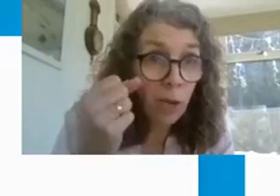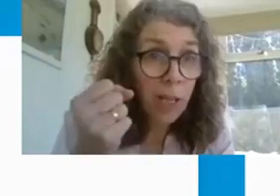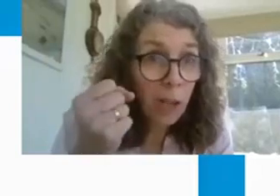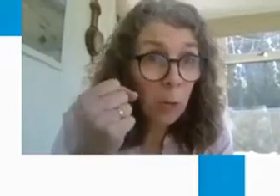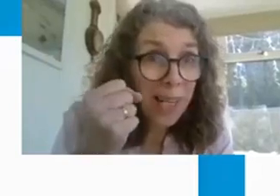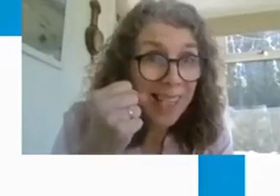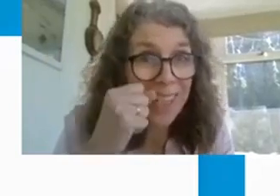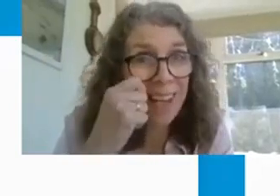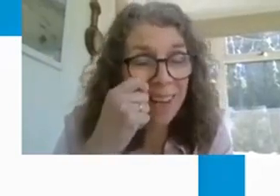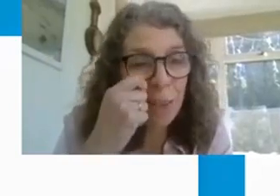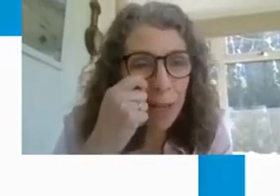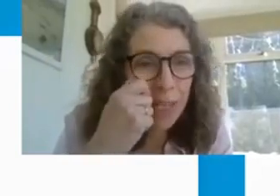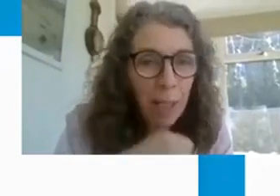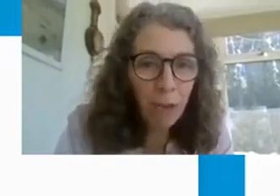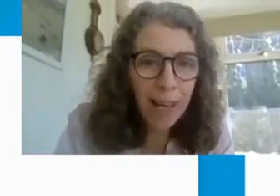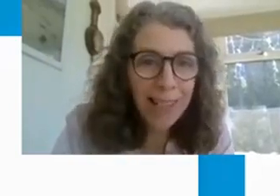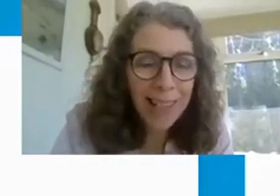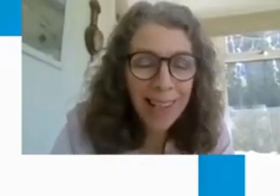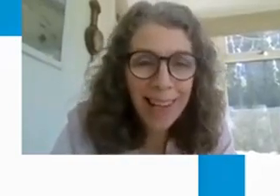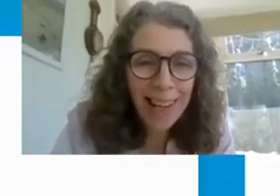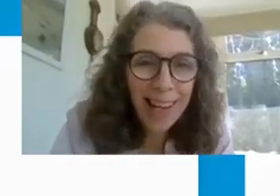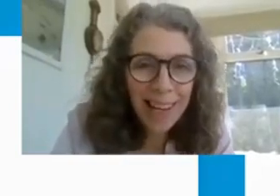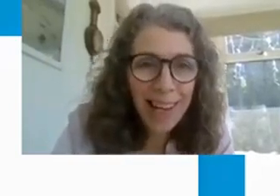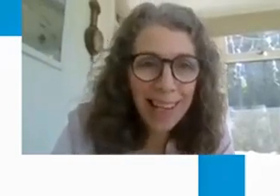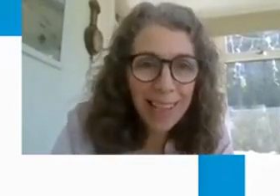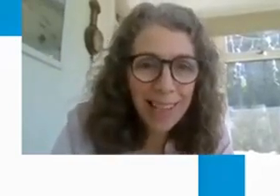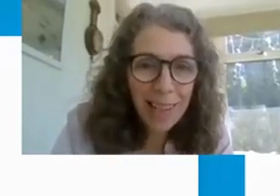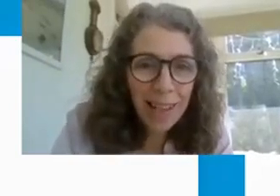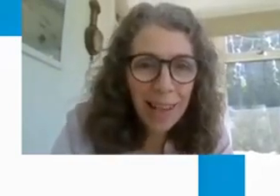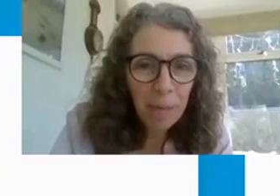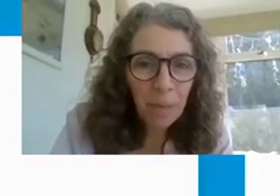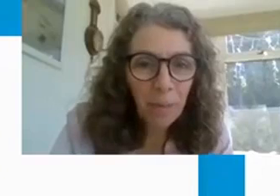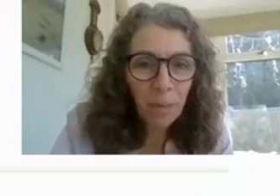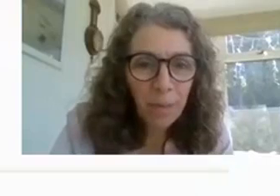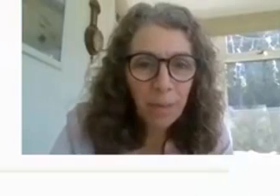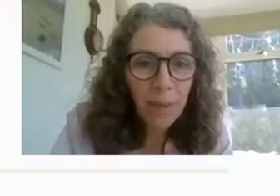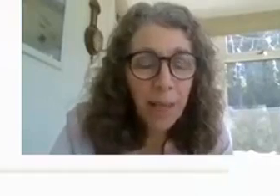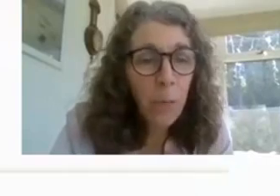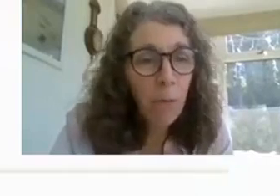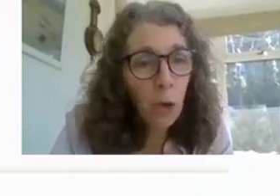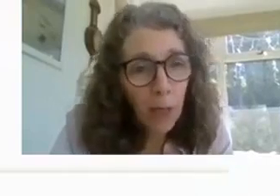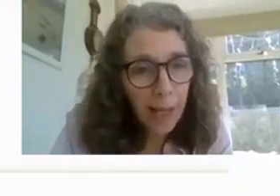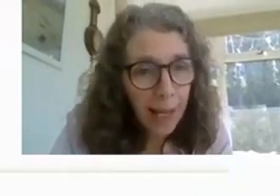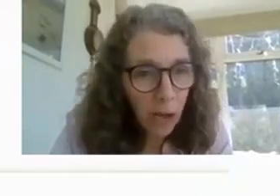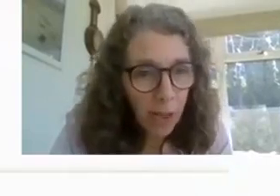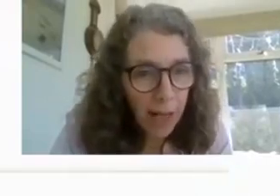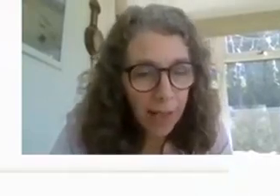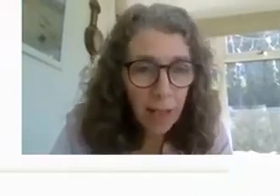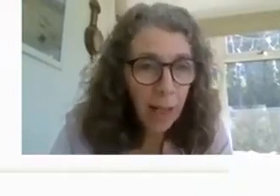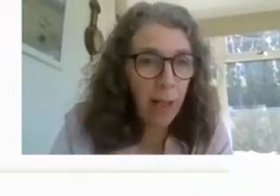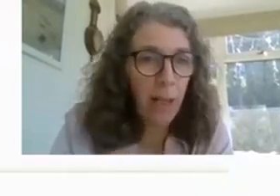tell you that you need to squeeze, because it's very easy to forget. Next slide. In terms of doing